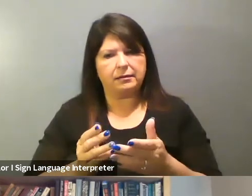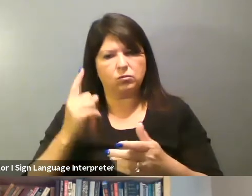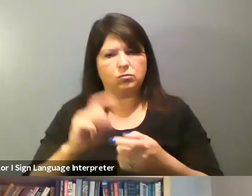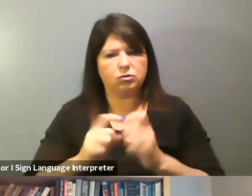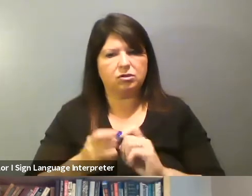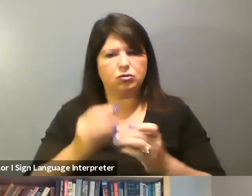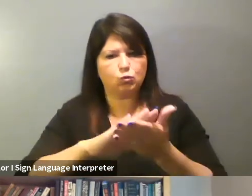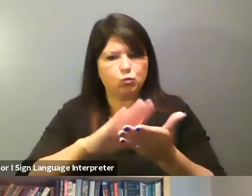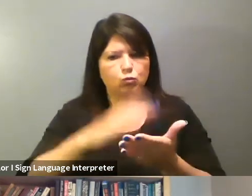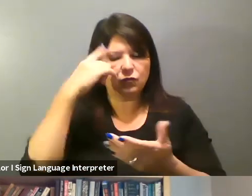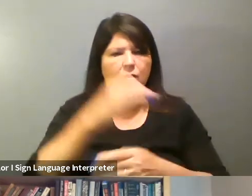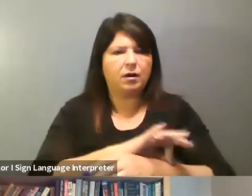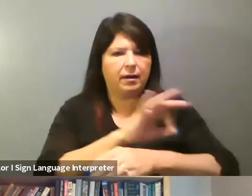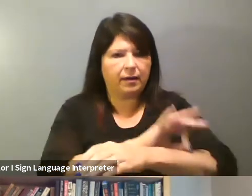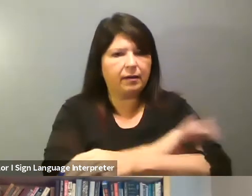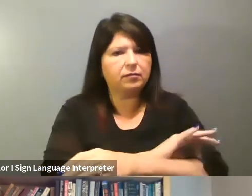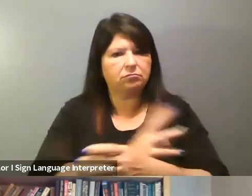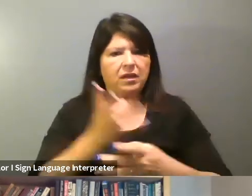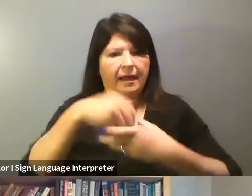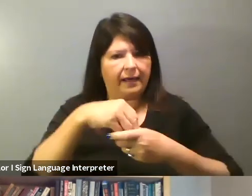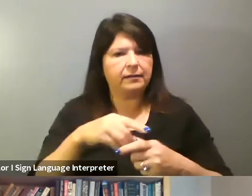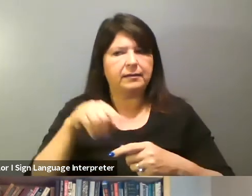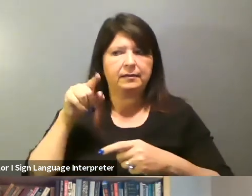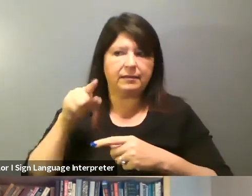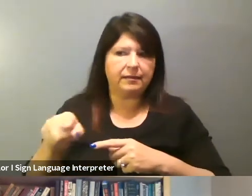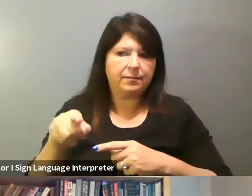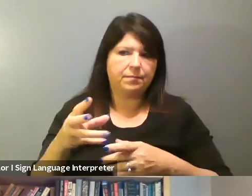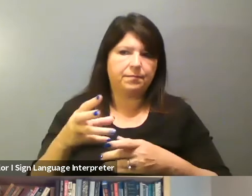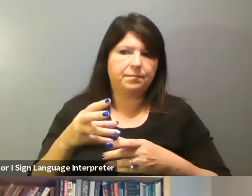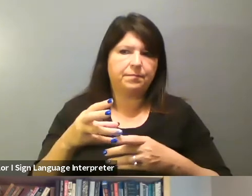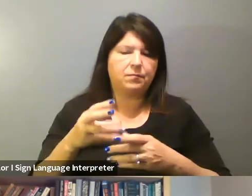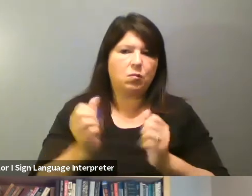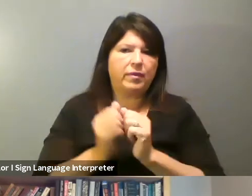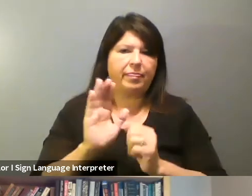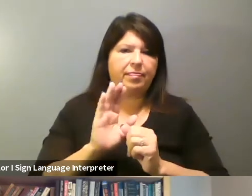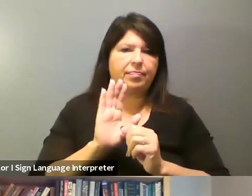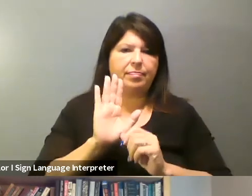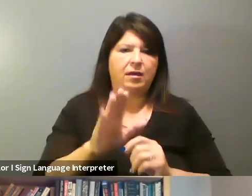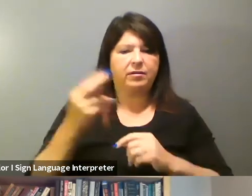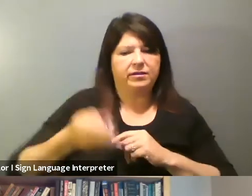kind of place in that history, which is really great. Well,